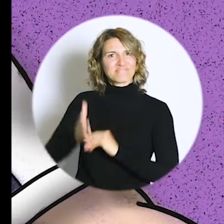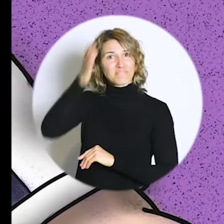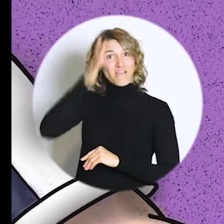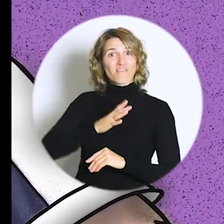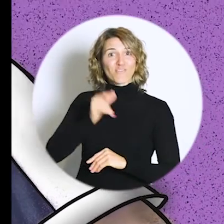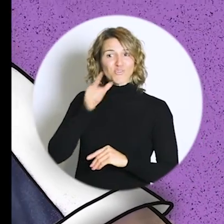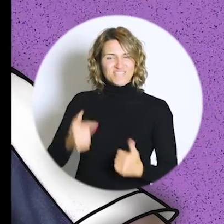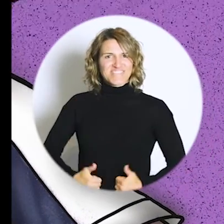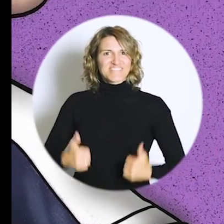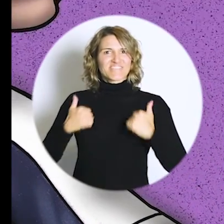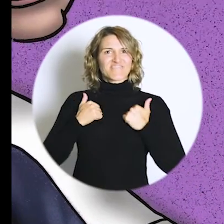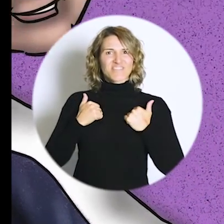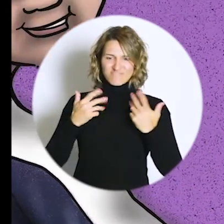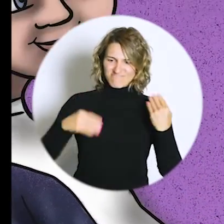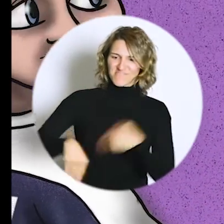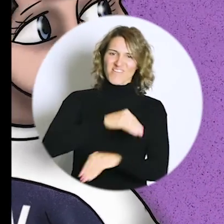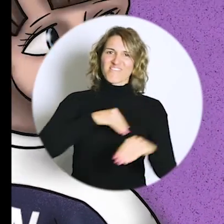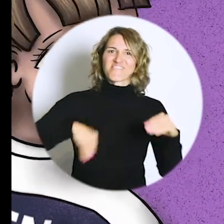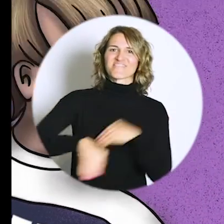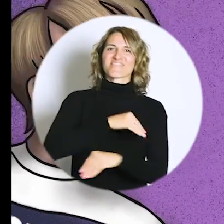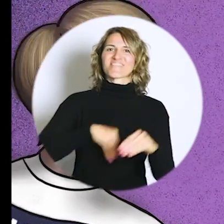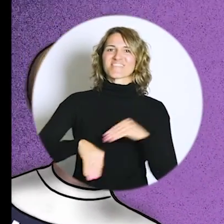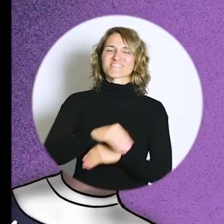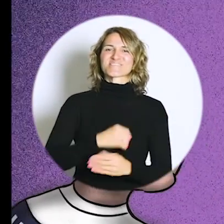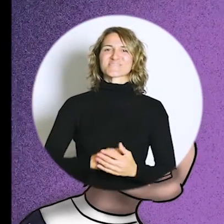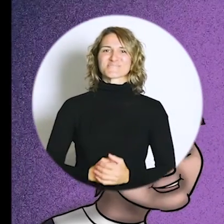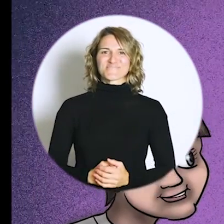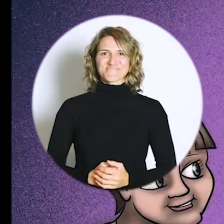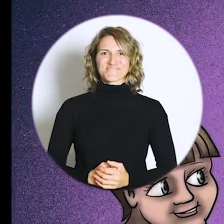He became a man who lived to move. Rick